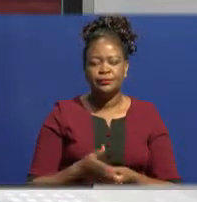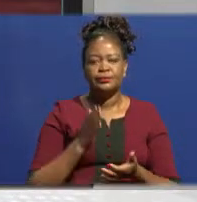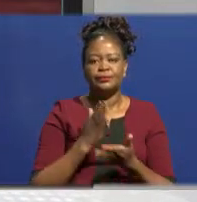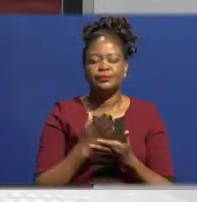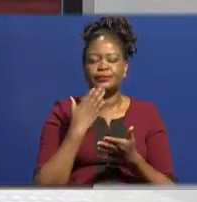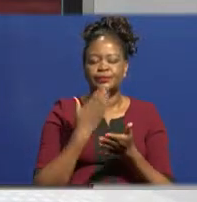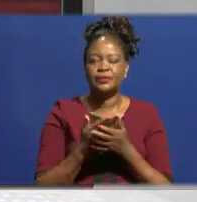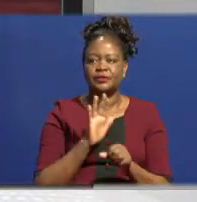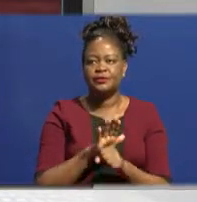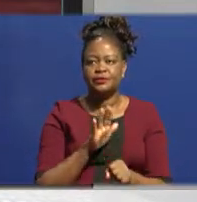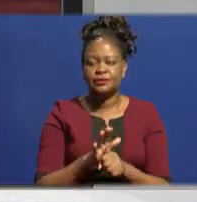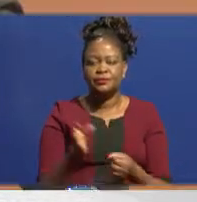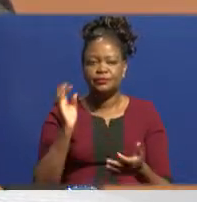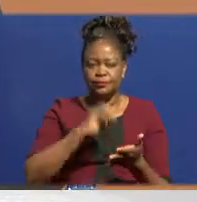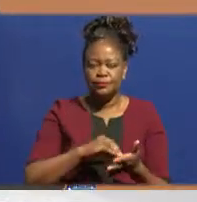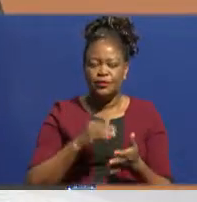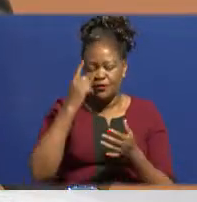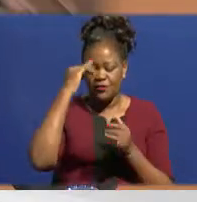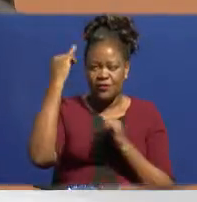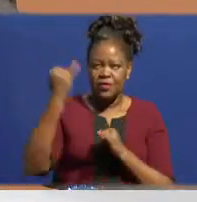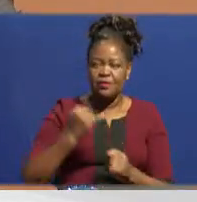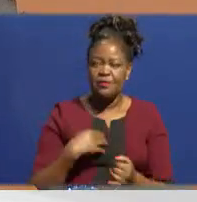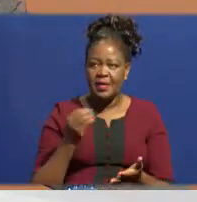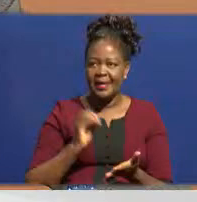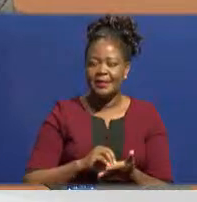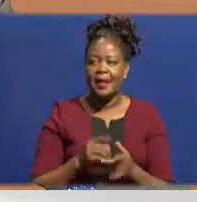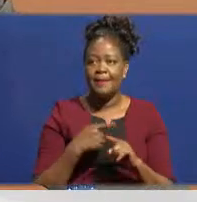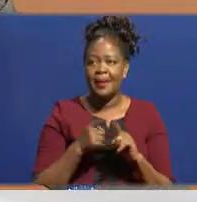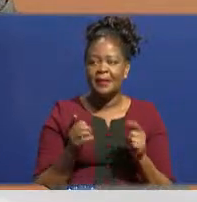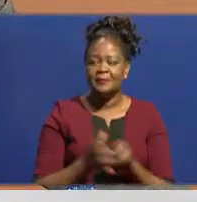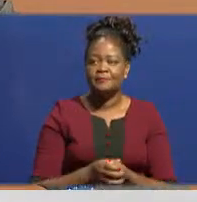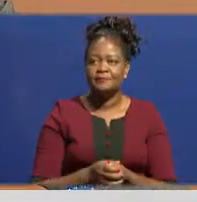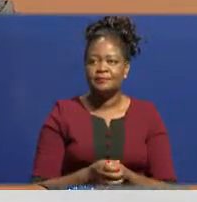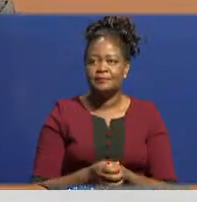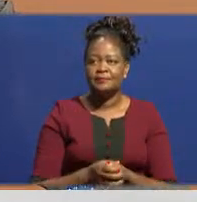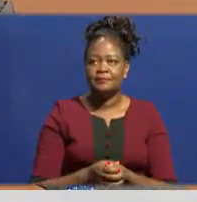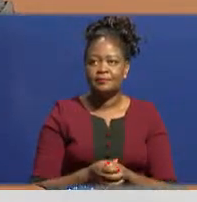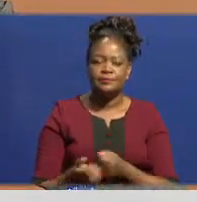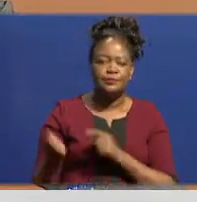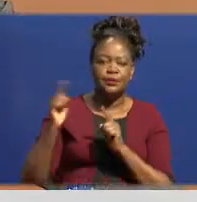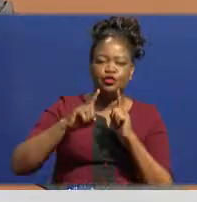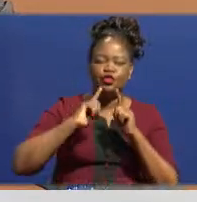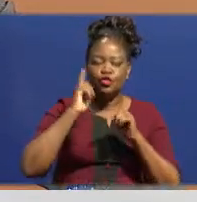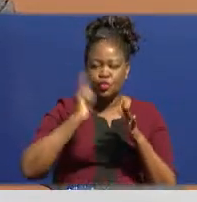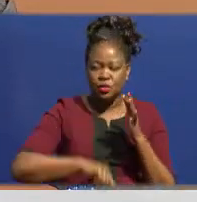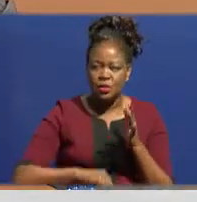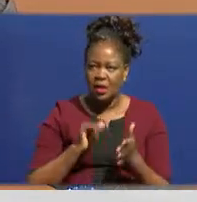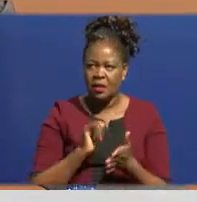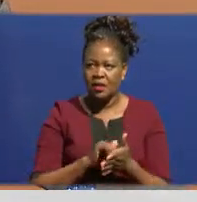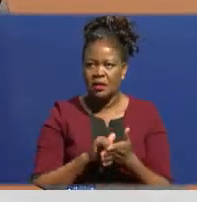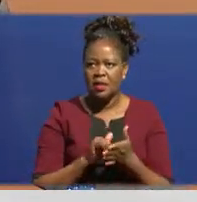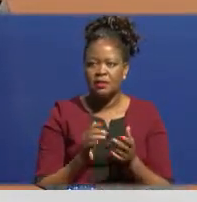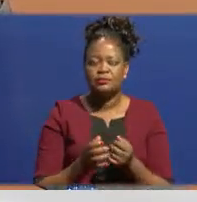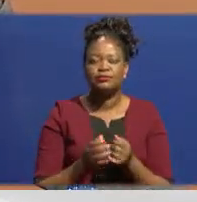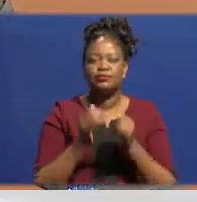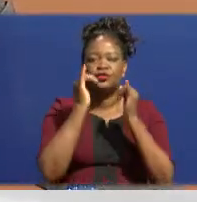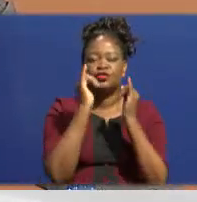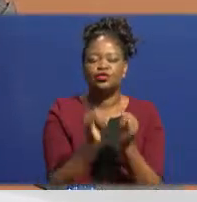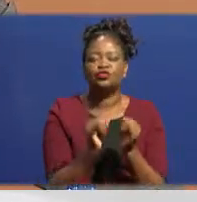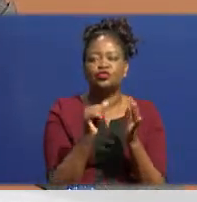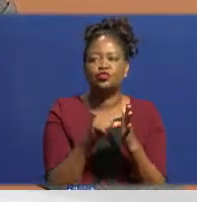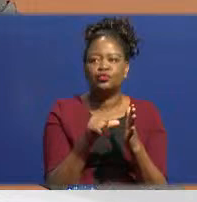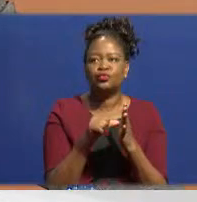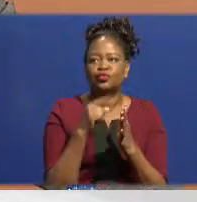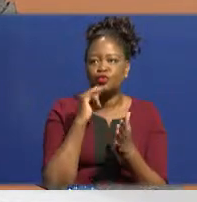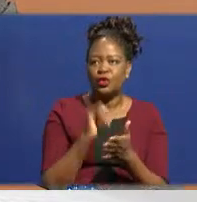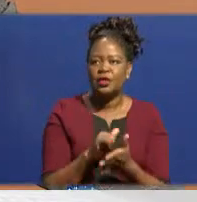very much again, Troy, for inviting me here again. But what do we come to discuss here? Mostly, it's a brand new crisis. Mm. I